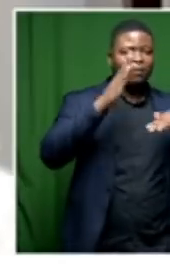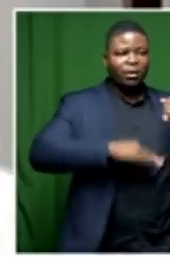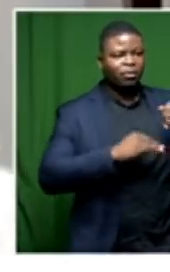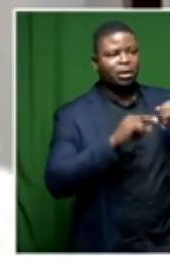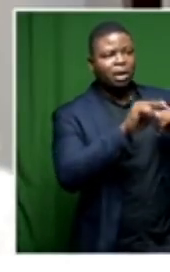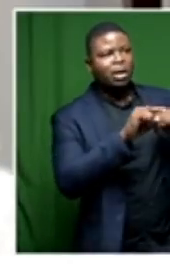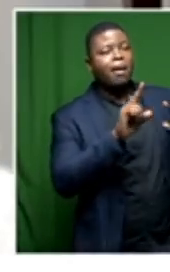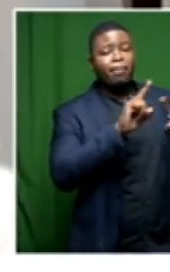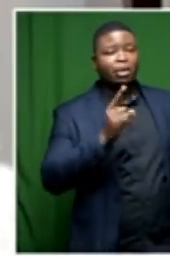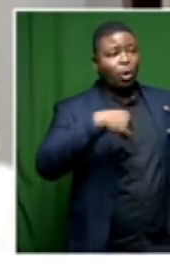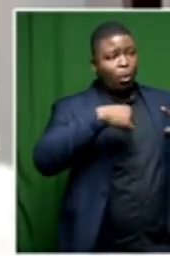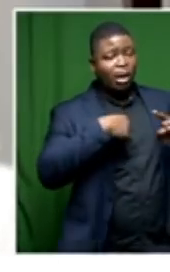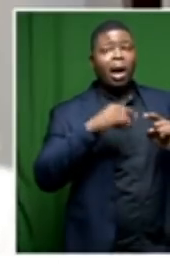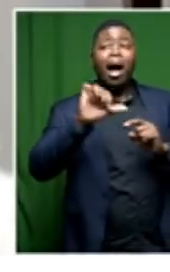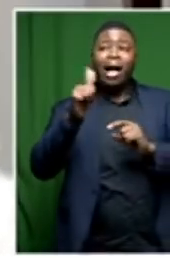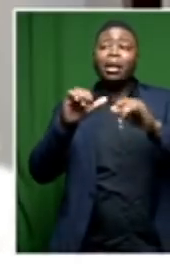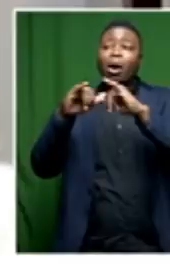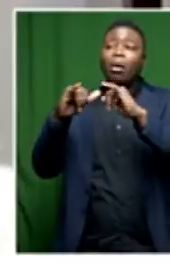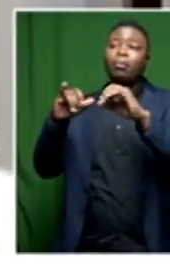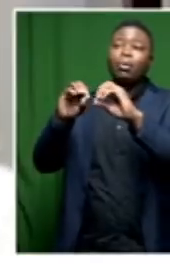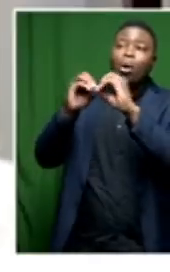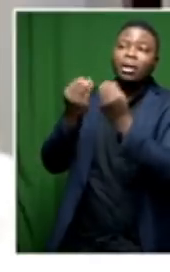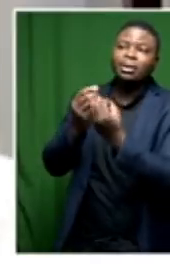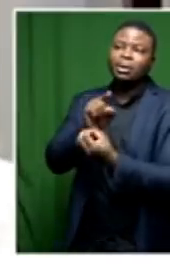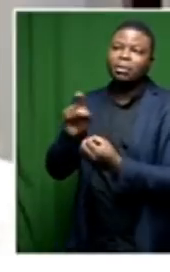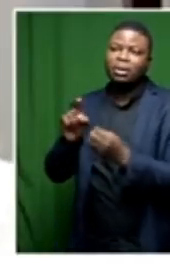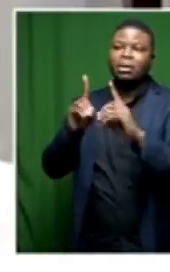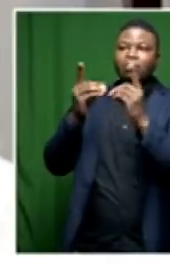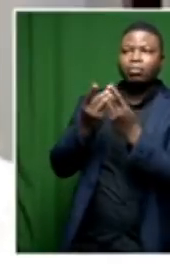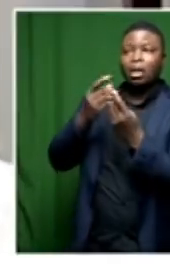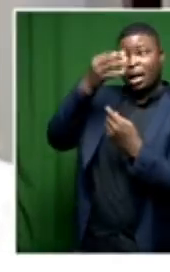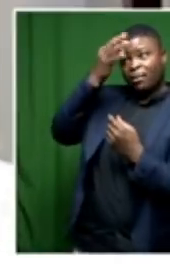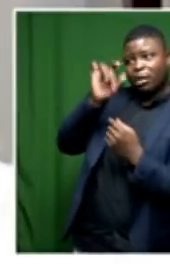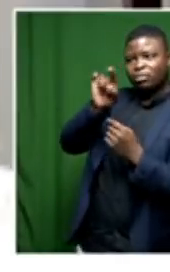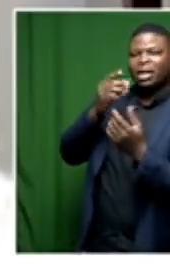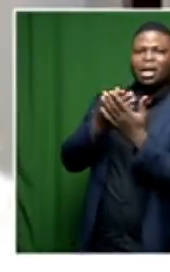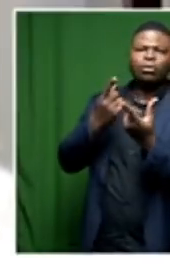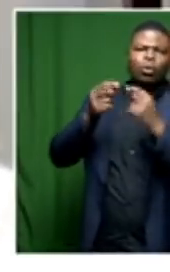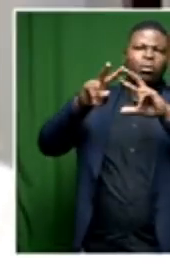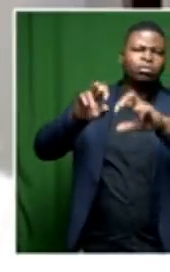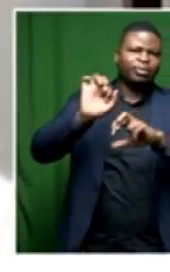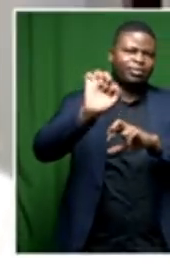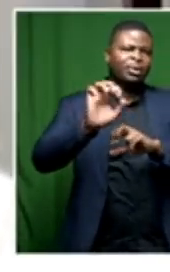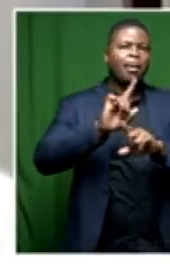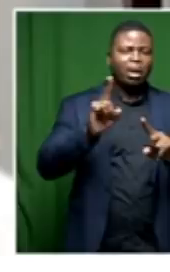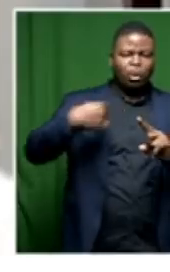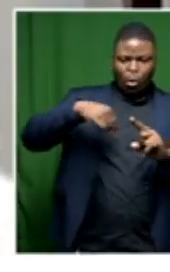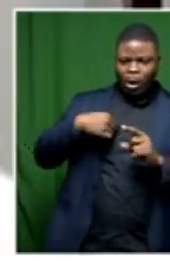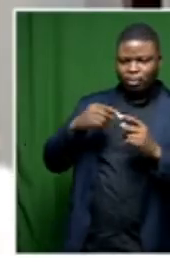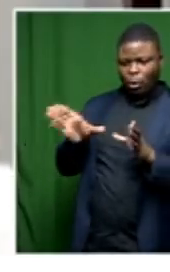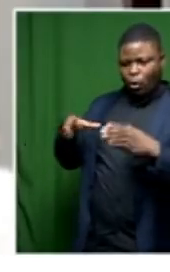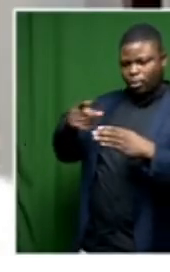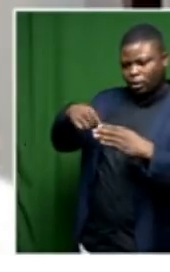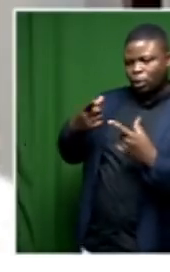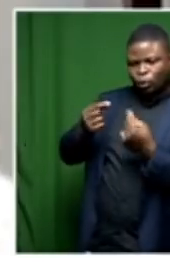their investigations. It should be remembered also that the investigations by the SIU precedes the tabling